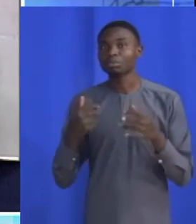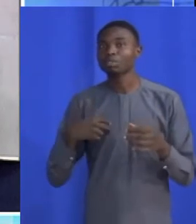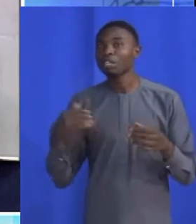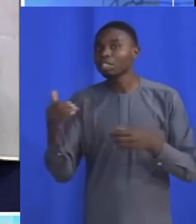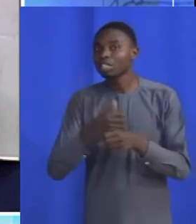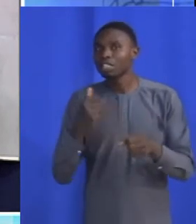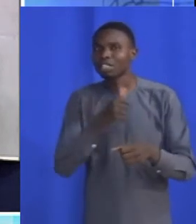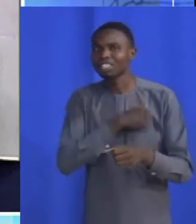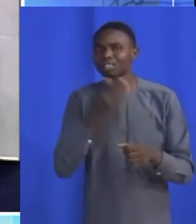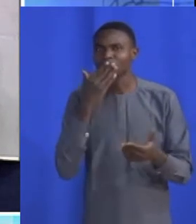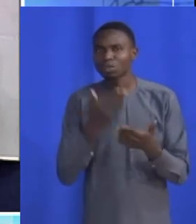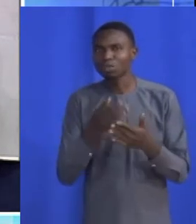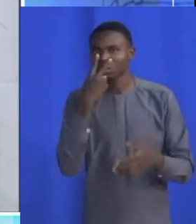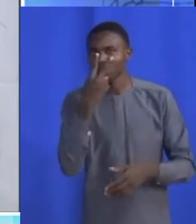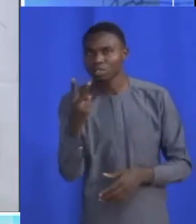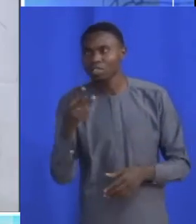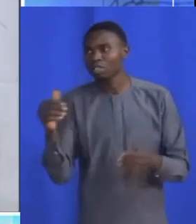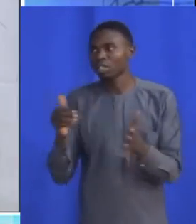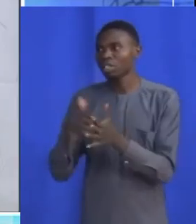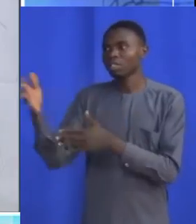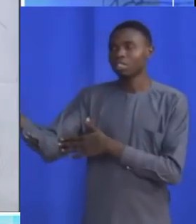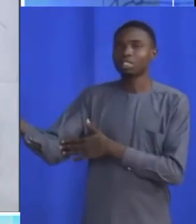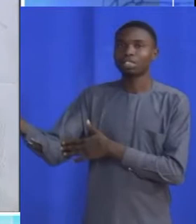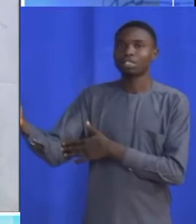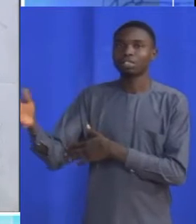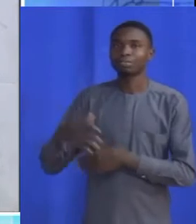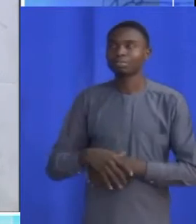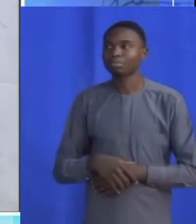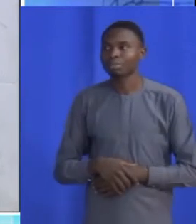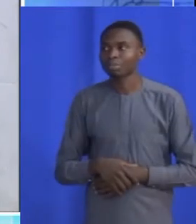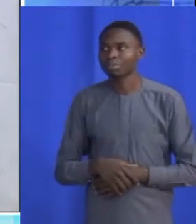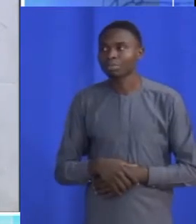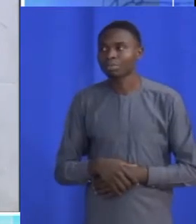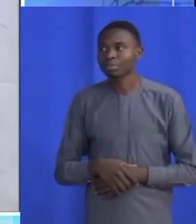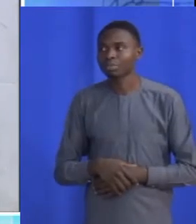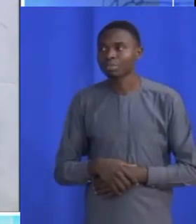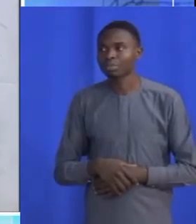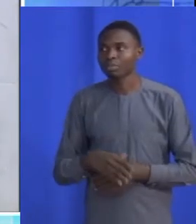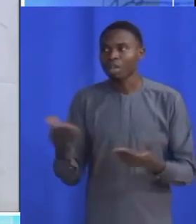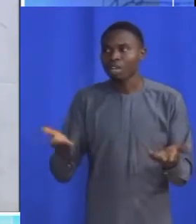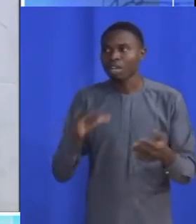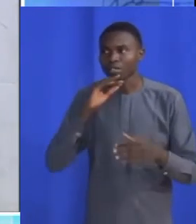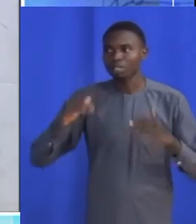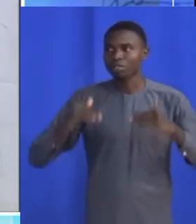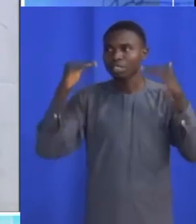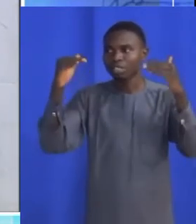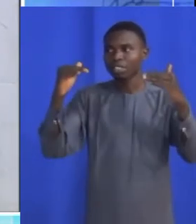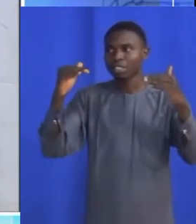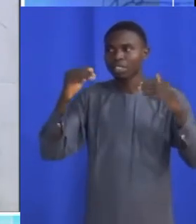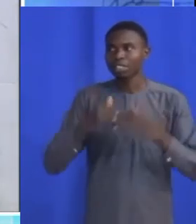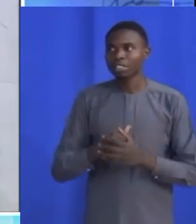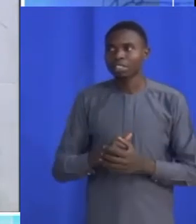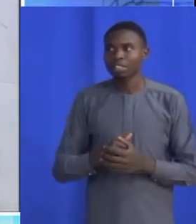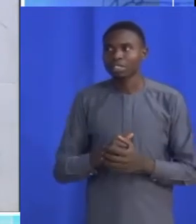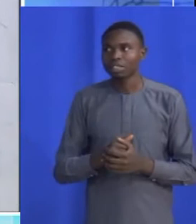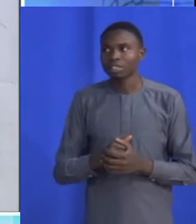rights to pronounce him guilty or innocent. It is only the law court